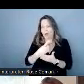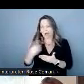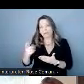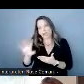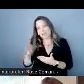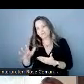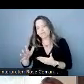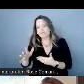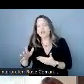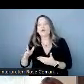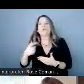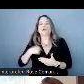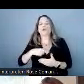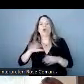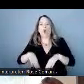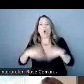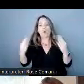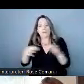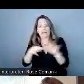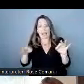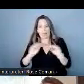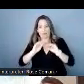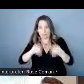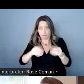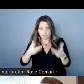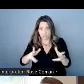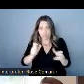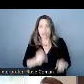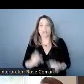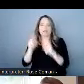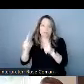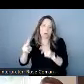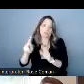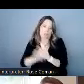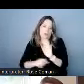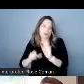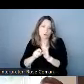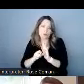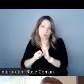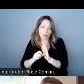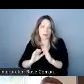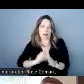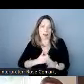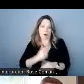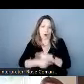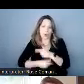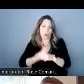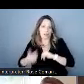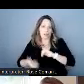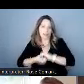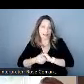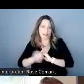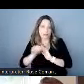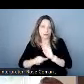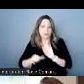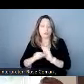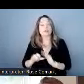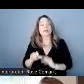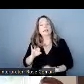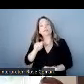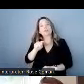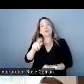caption the video and post it there so be on the lookout for that if you would like a copy of the powerpoint